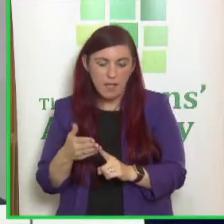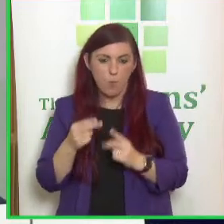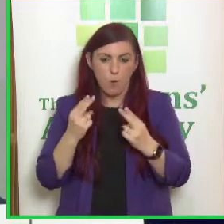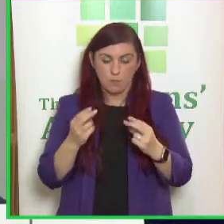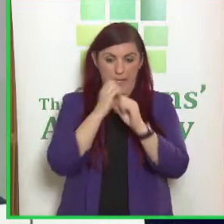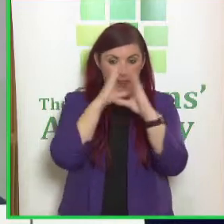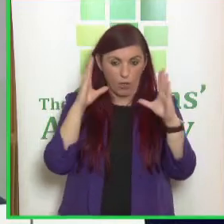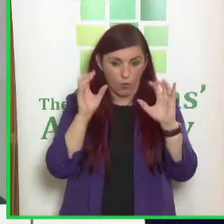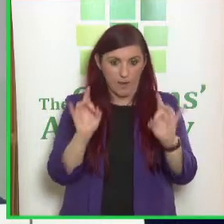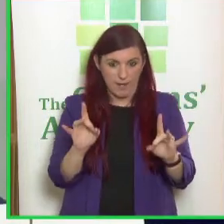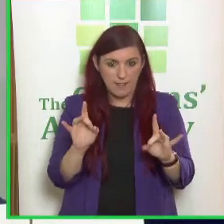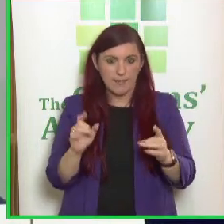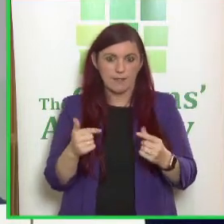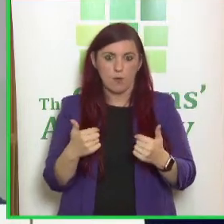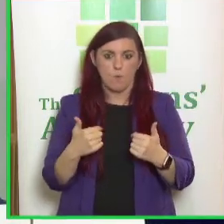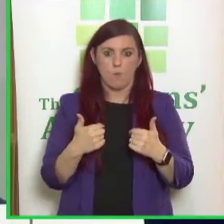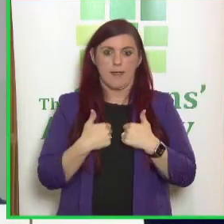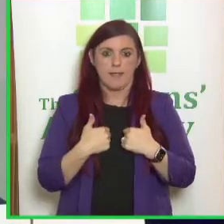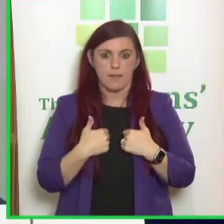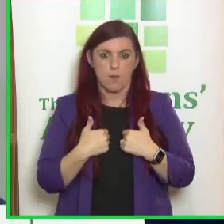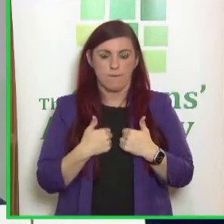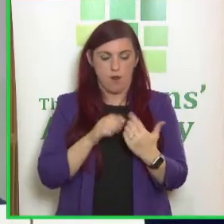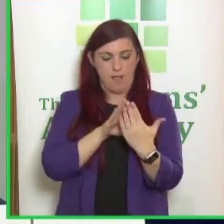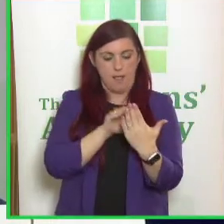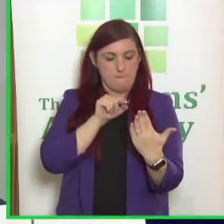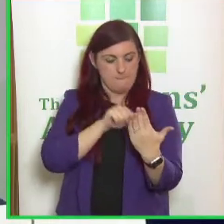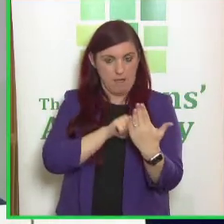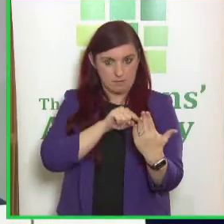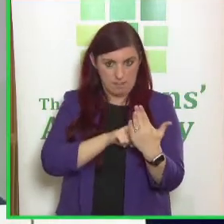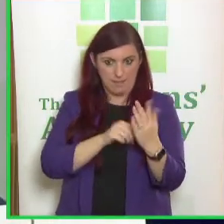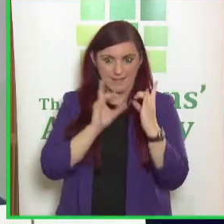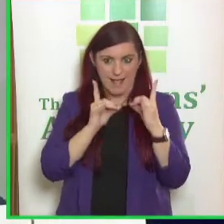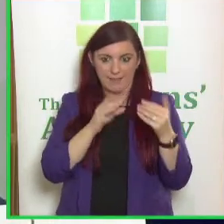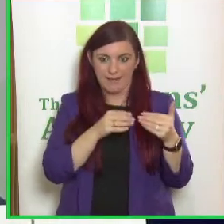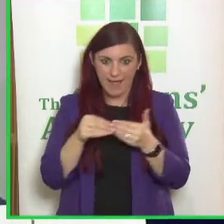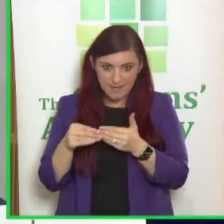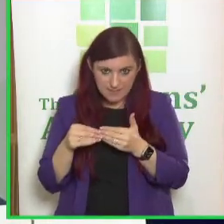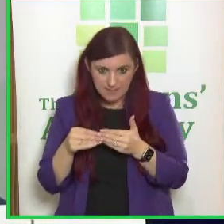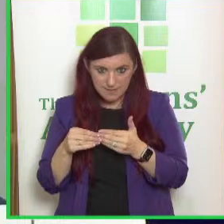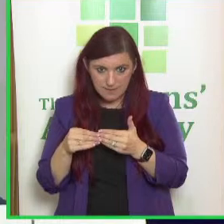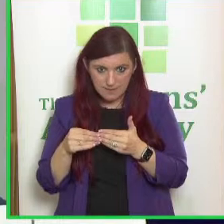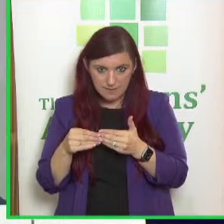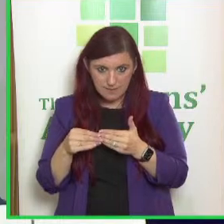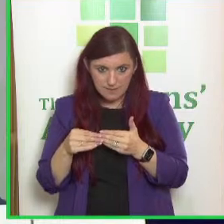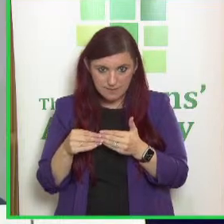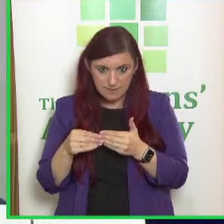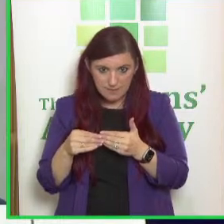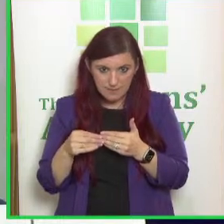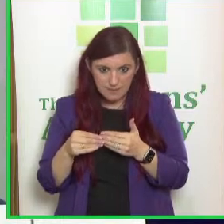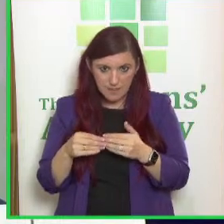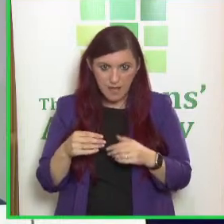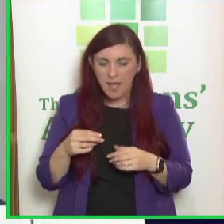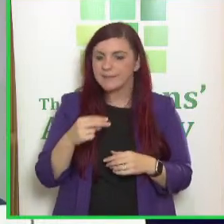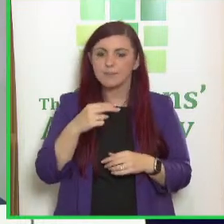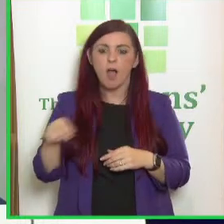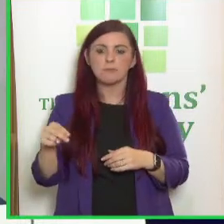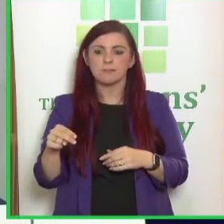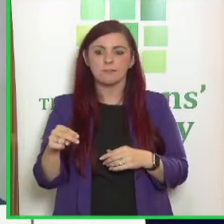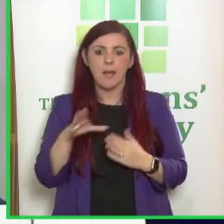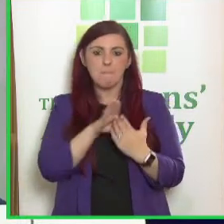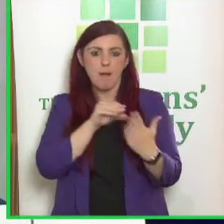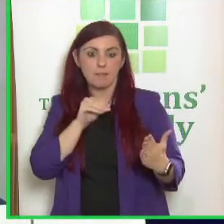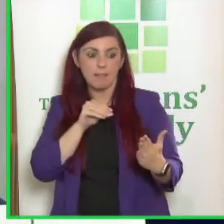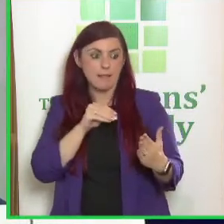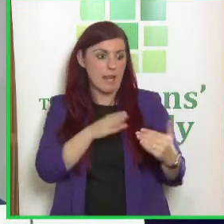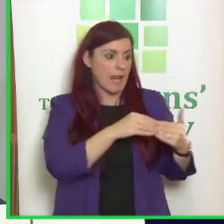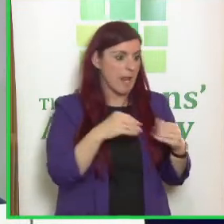clear. We went for a model that is health-led, not a model that goes criminal justice-led and then health-led. A model